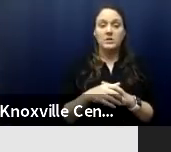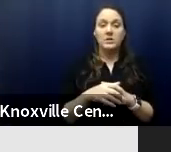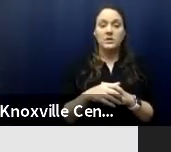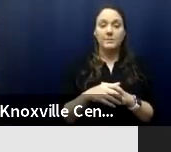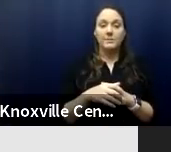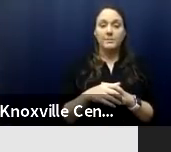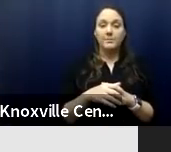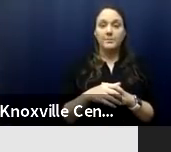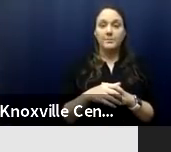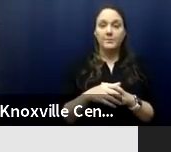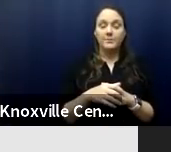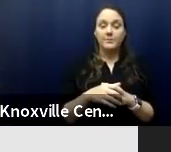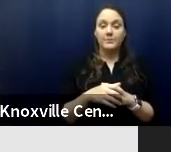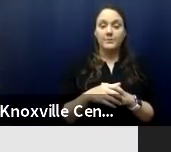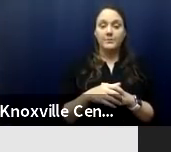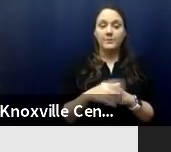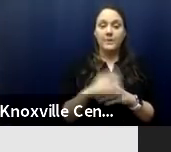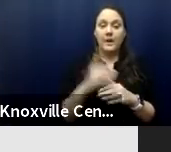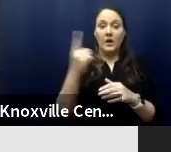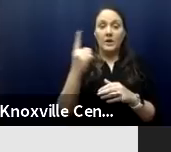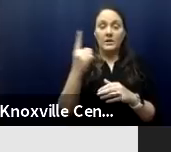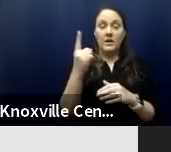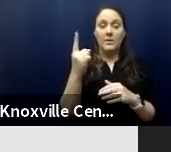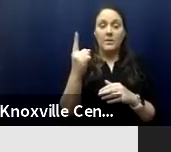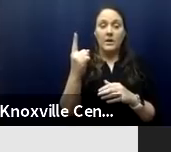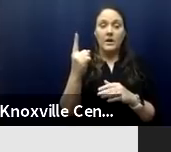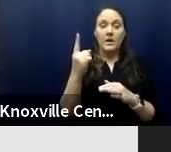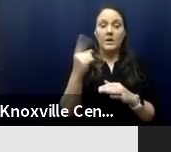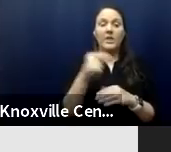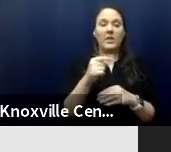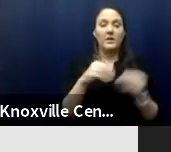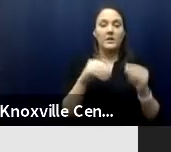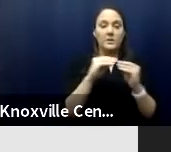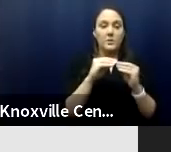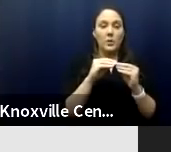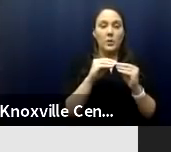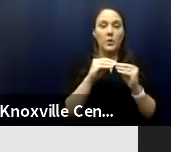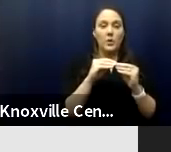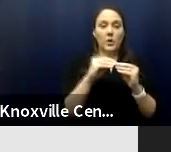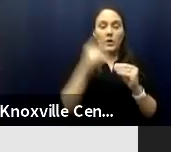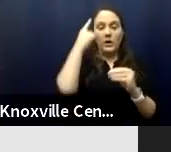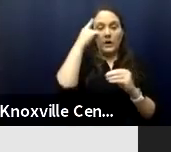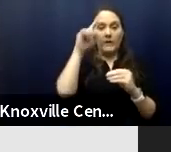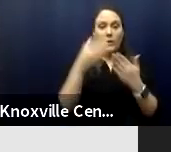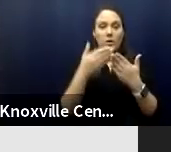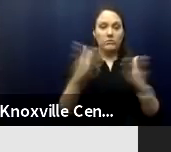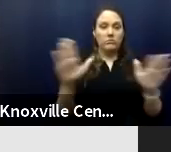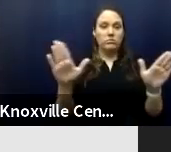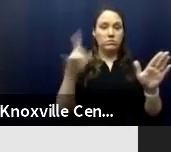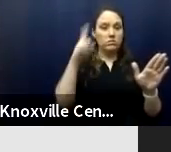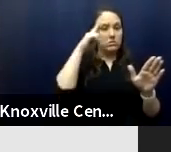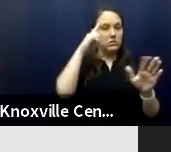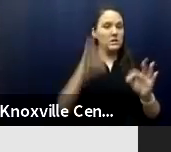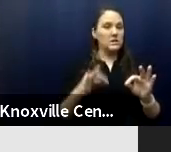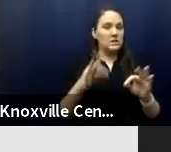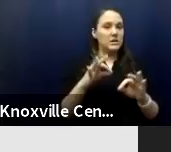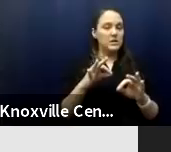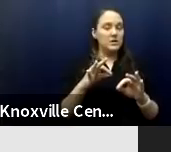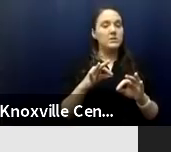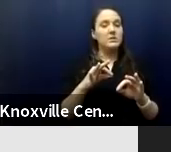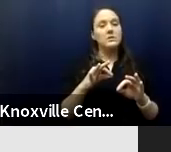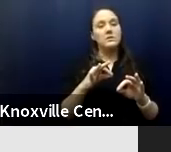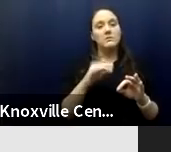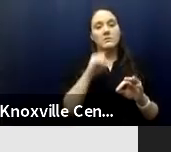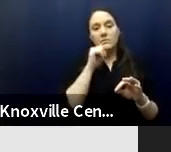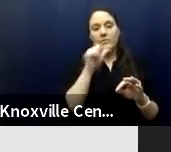think that there is something that, and this is more for our broader based decision making than it applies just to